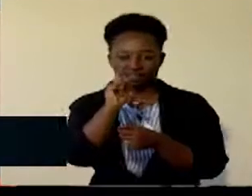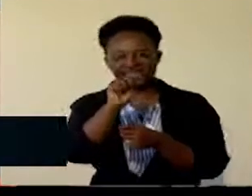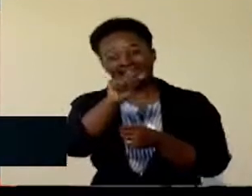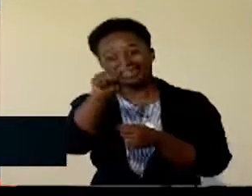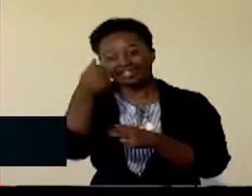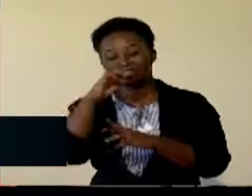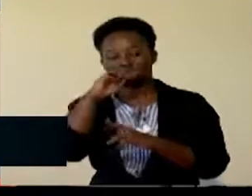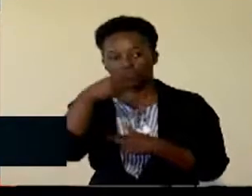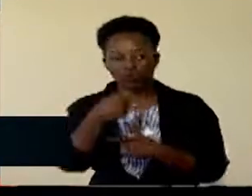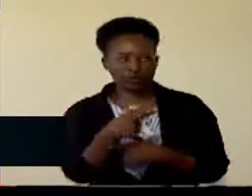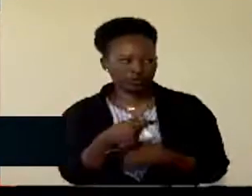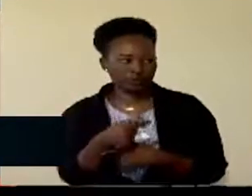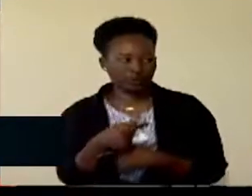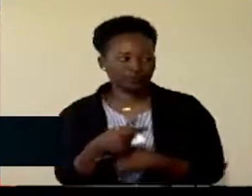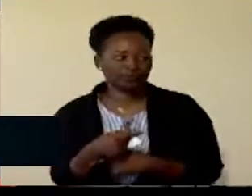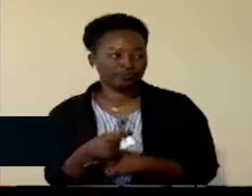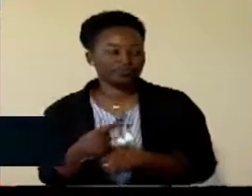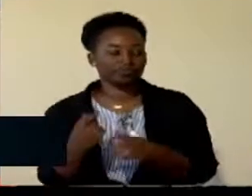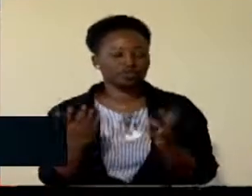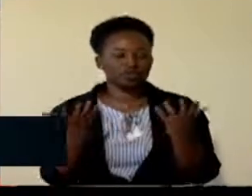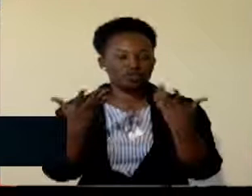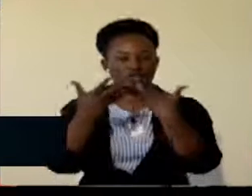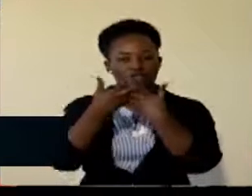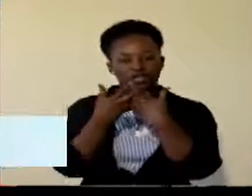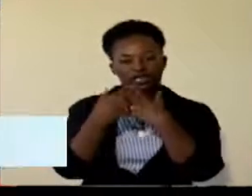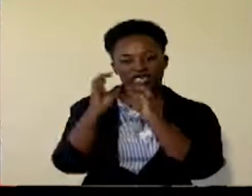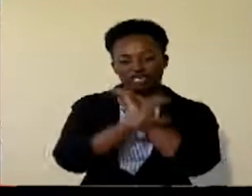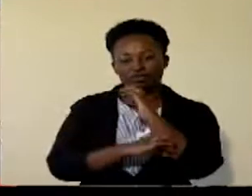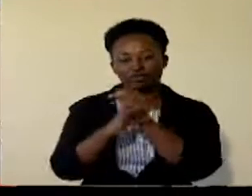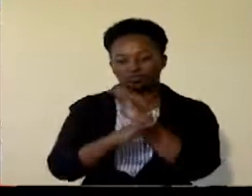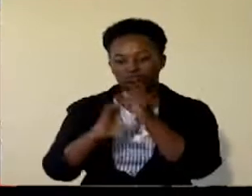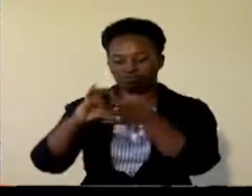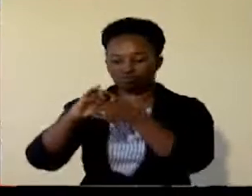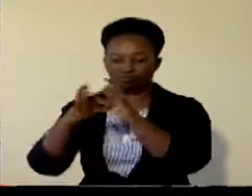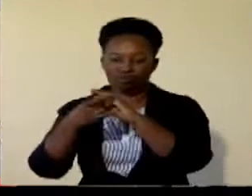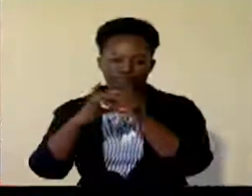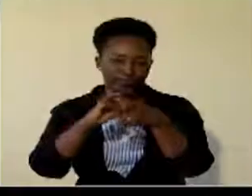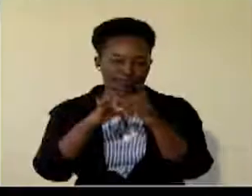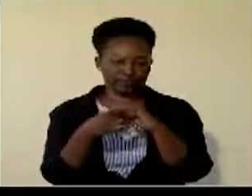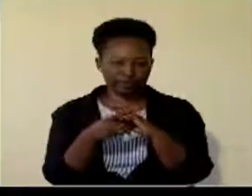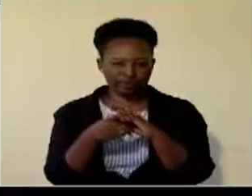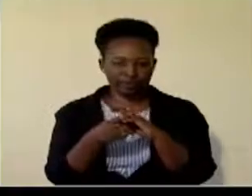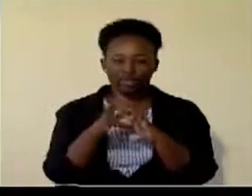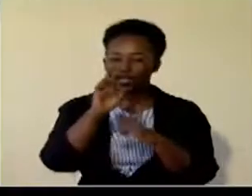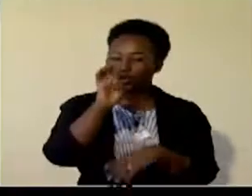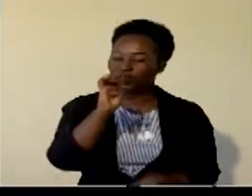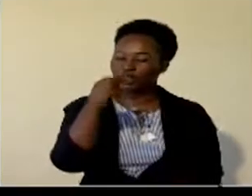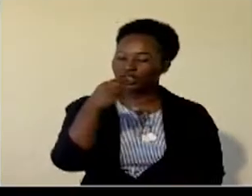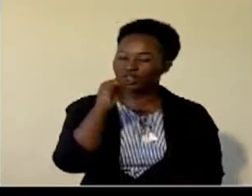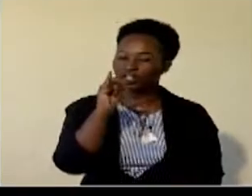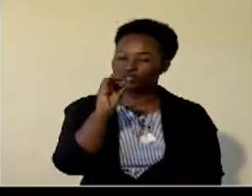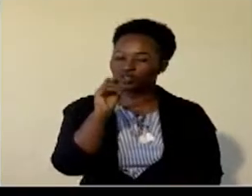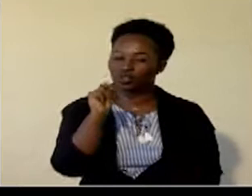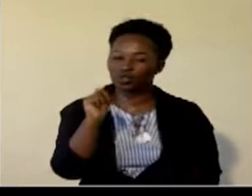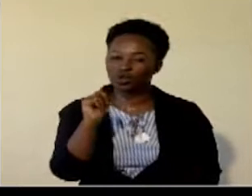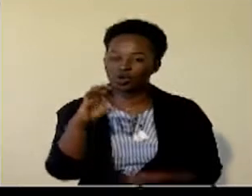next solution, is joining regional cooperation. Joining regional cooperation. And what is regional cooperation? Or